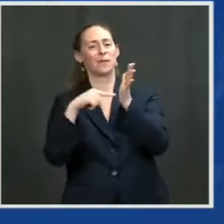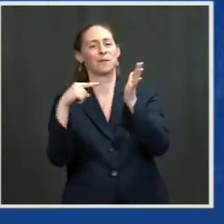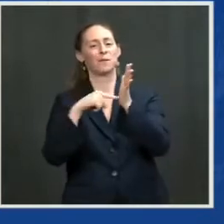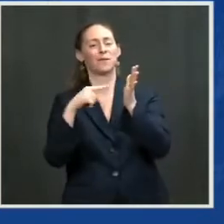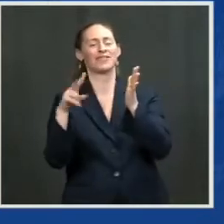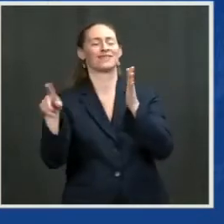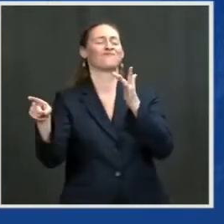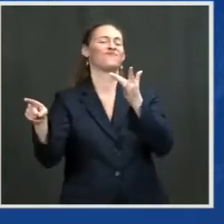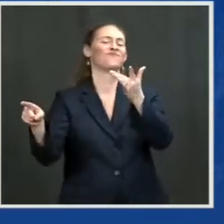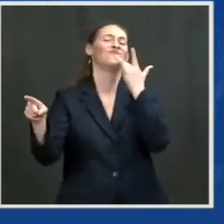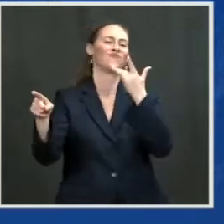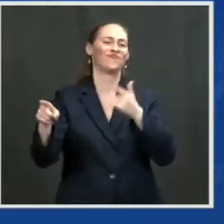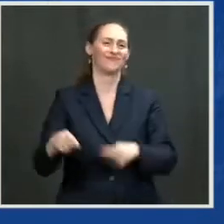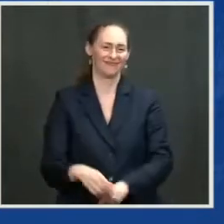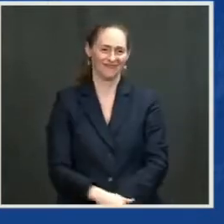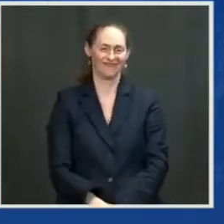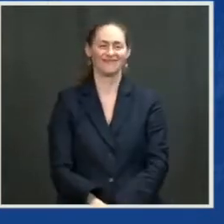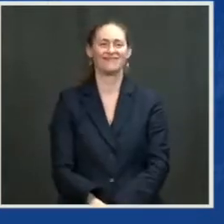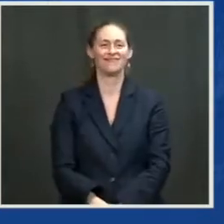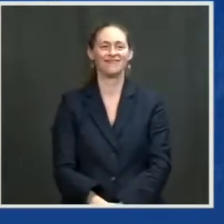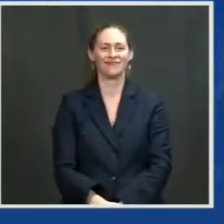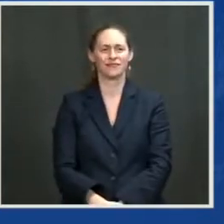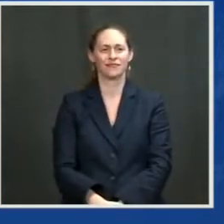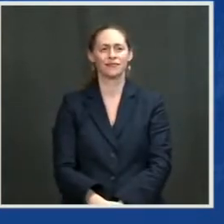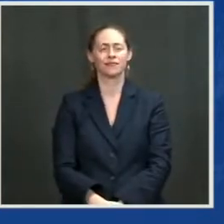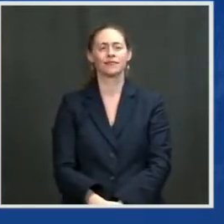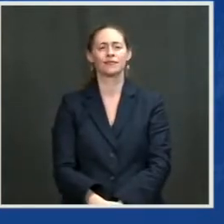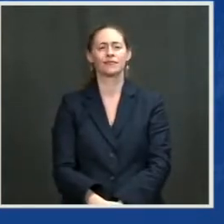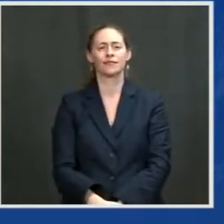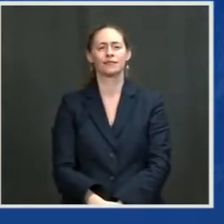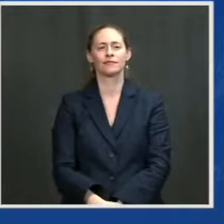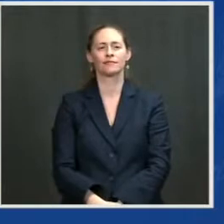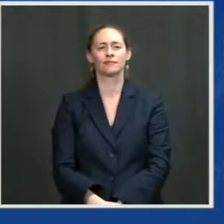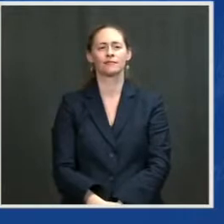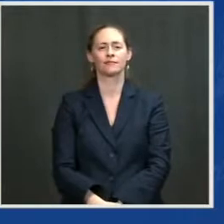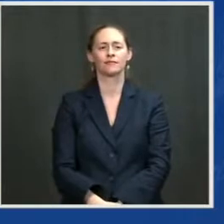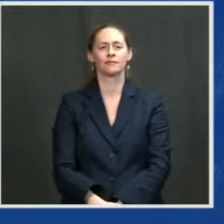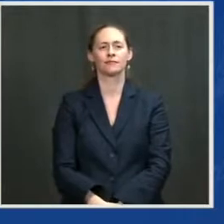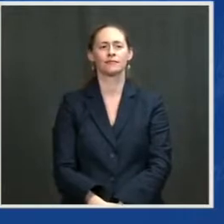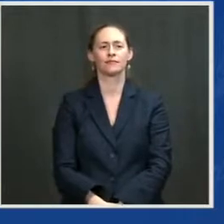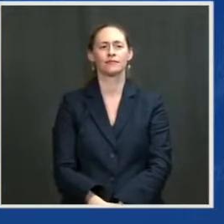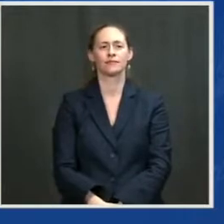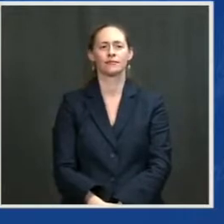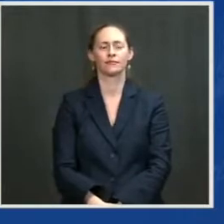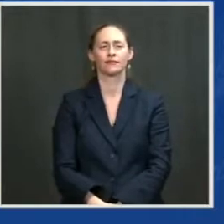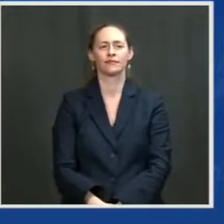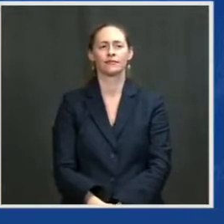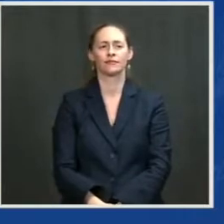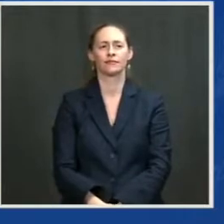well, if you hadn't won, you just have a plain old deficit. Now you can have a deficit party.